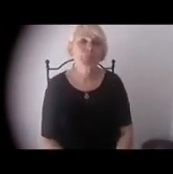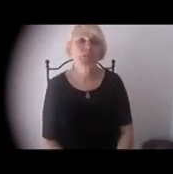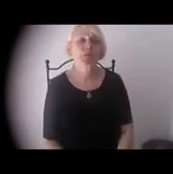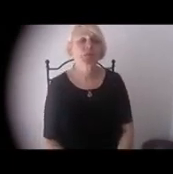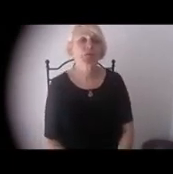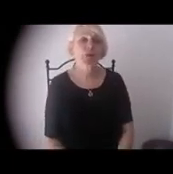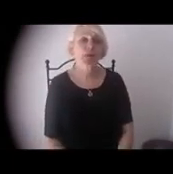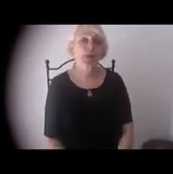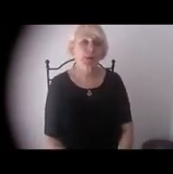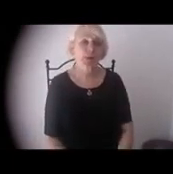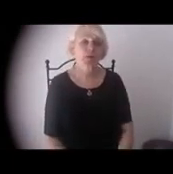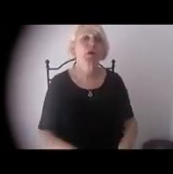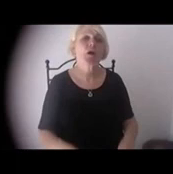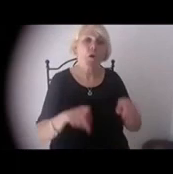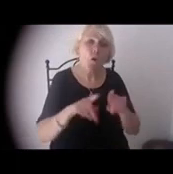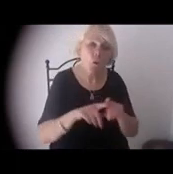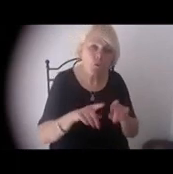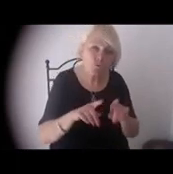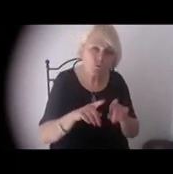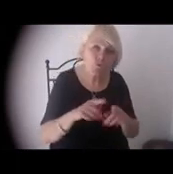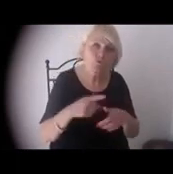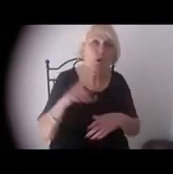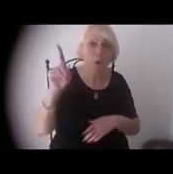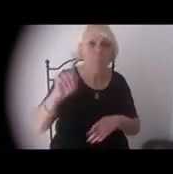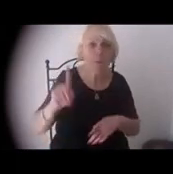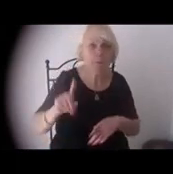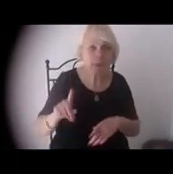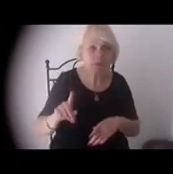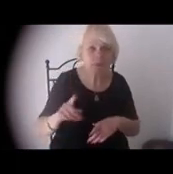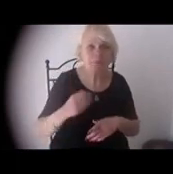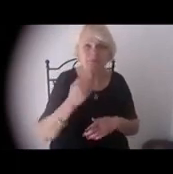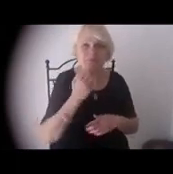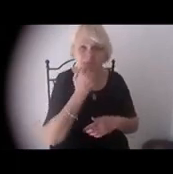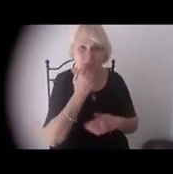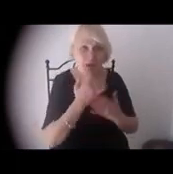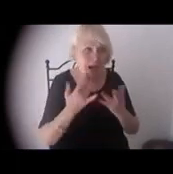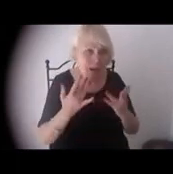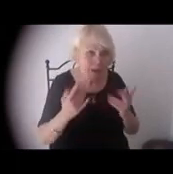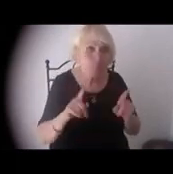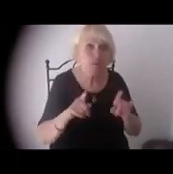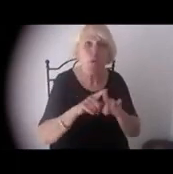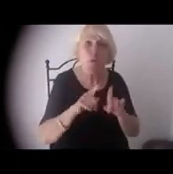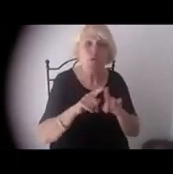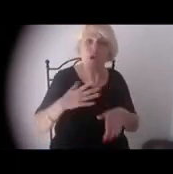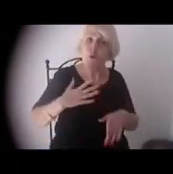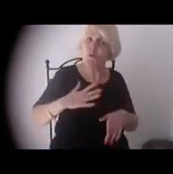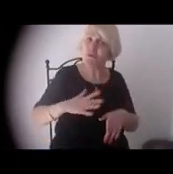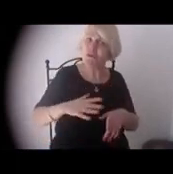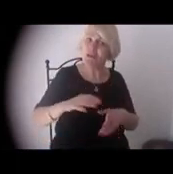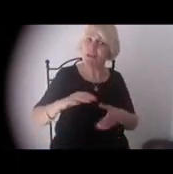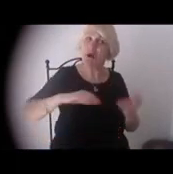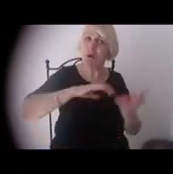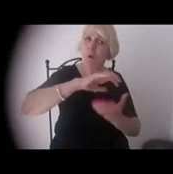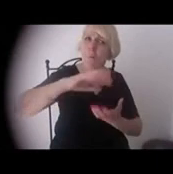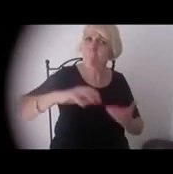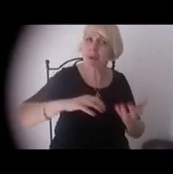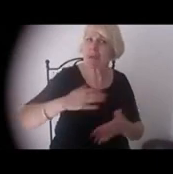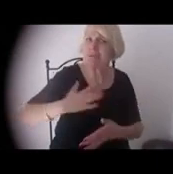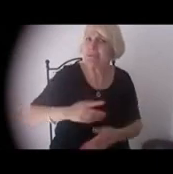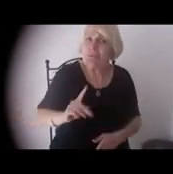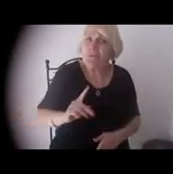also complexity of need. Yeah. I think again, ours will be different to Camden and Islington for sure, even just on the